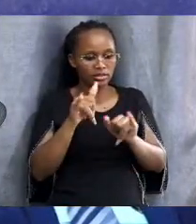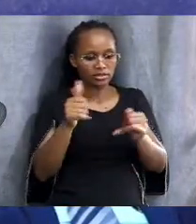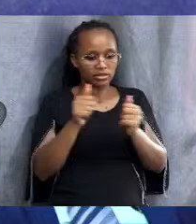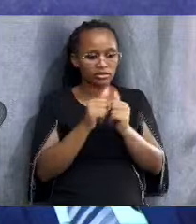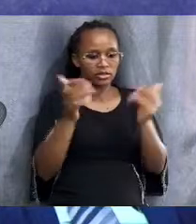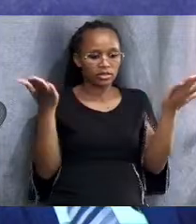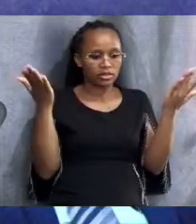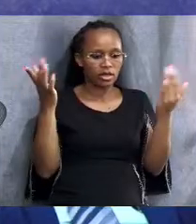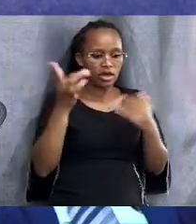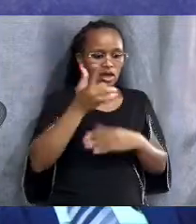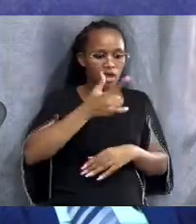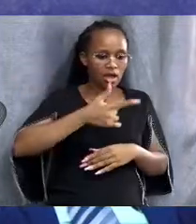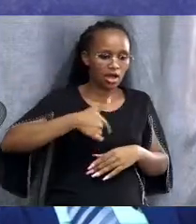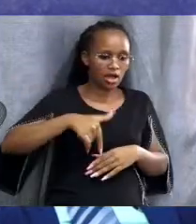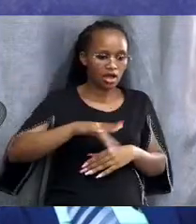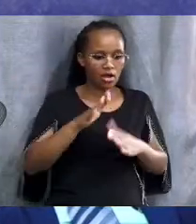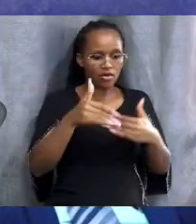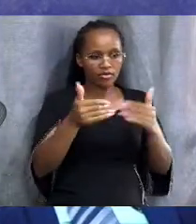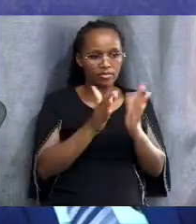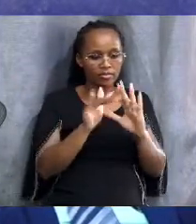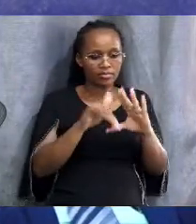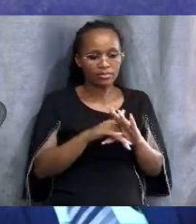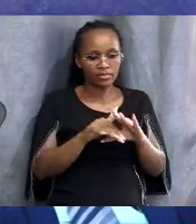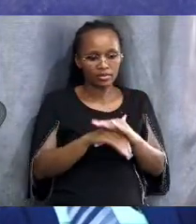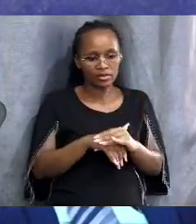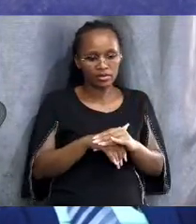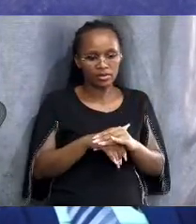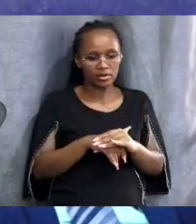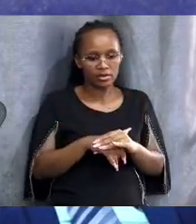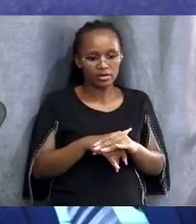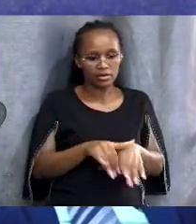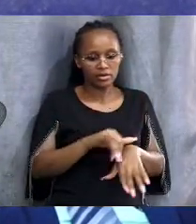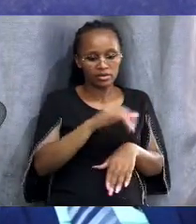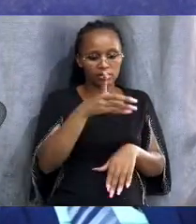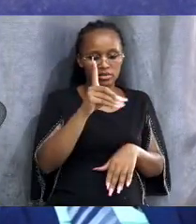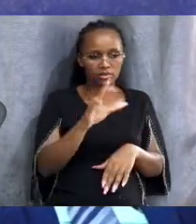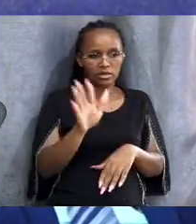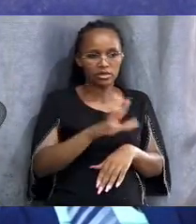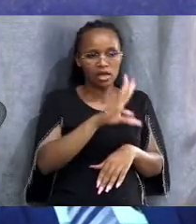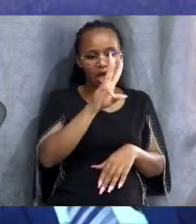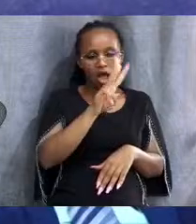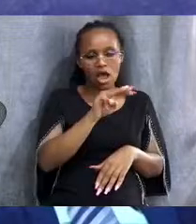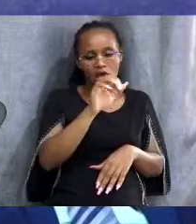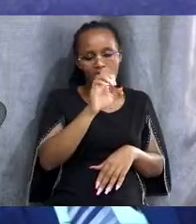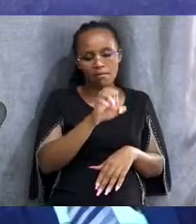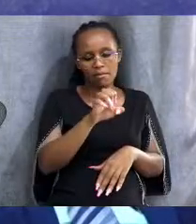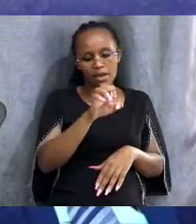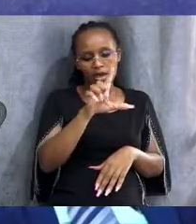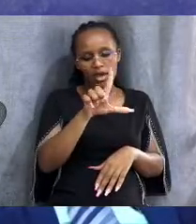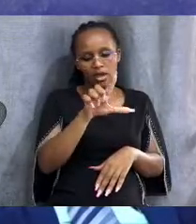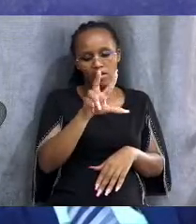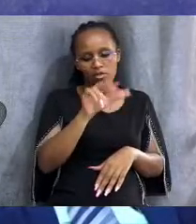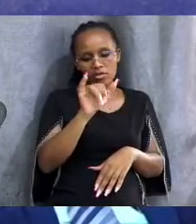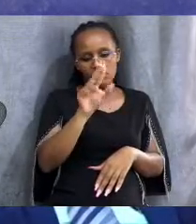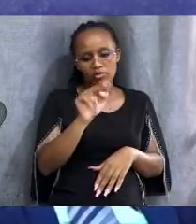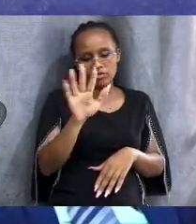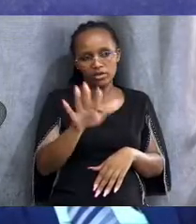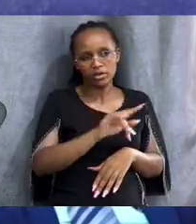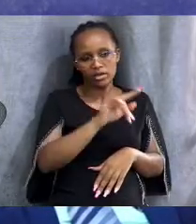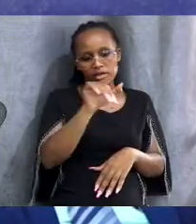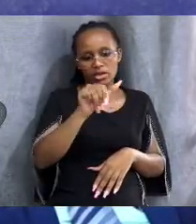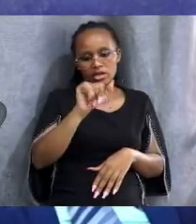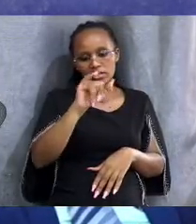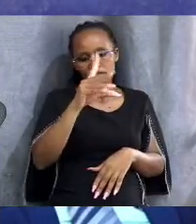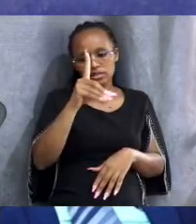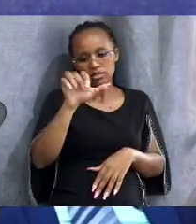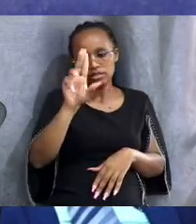us. Family members of Jed, Marvin, and Zaiden, when you cry to this